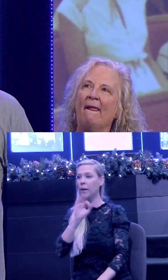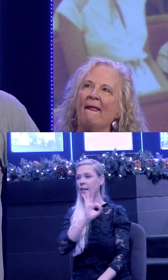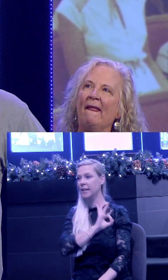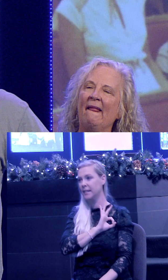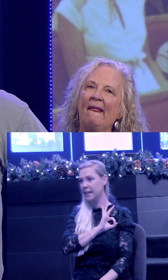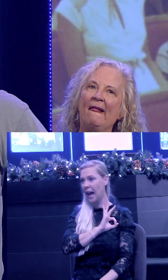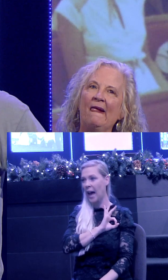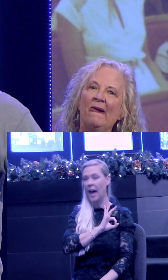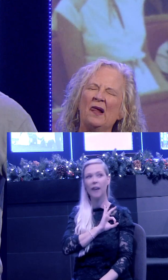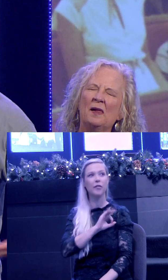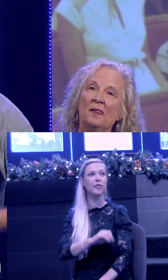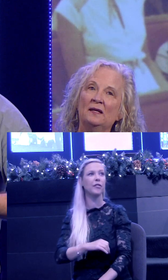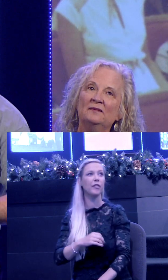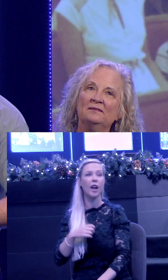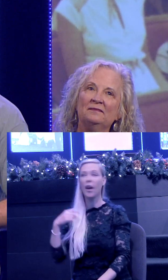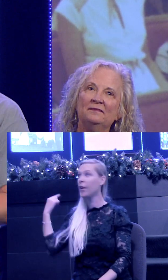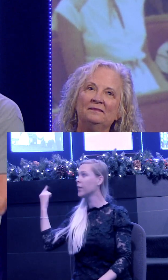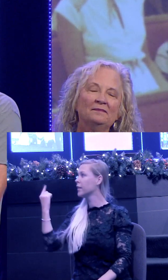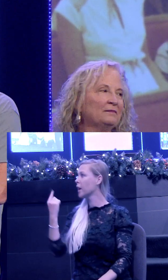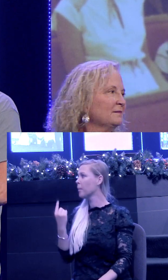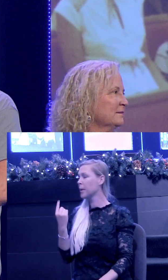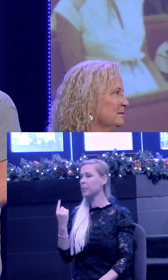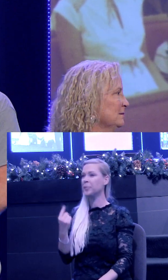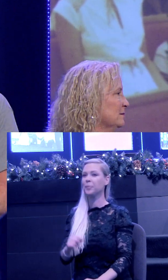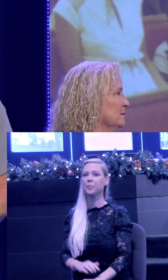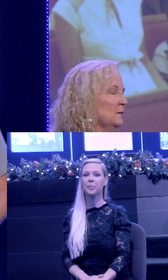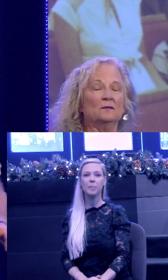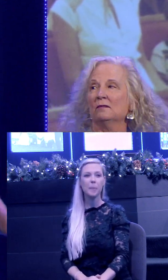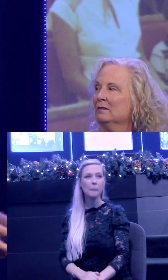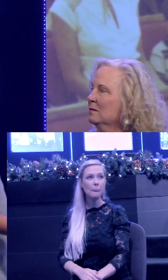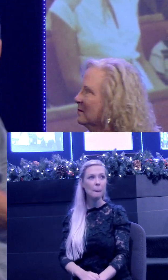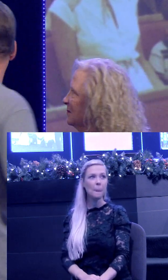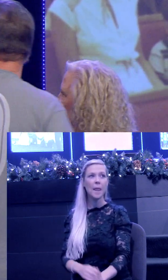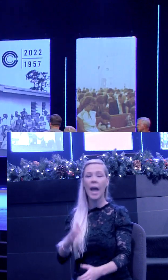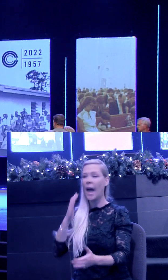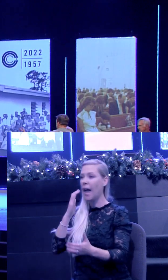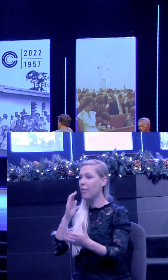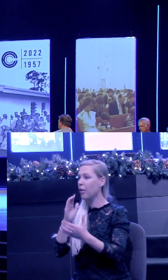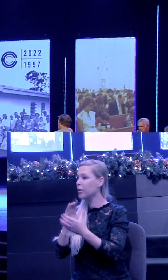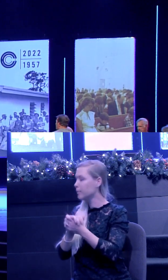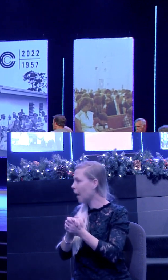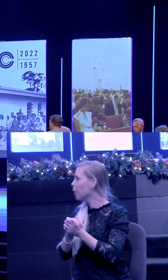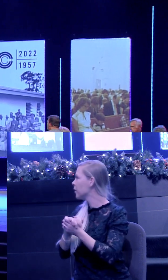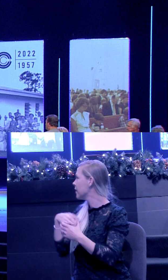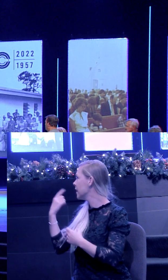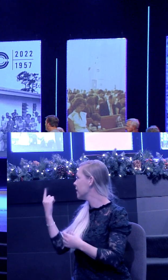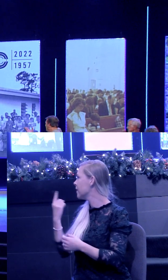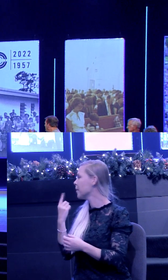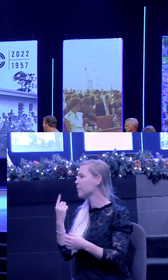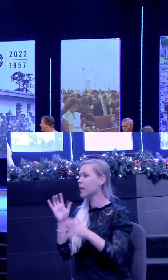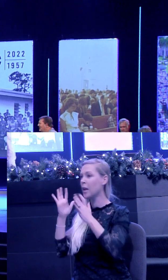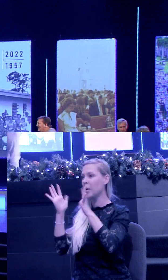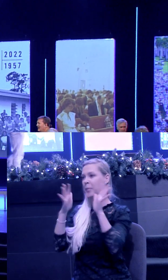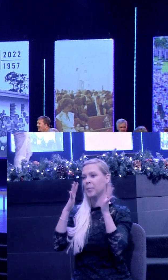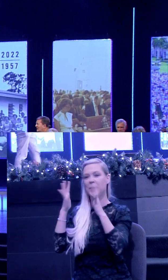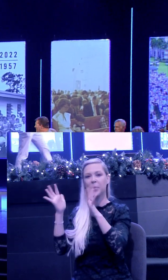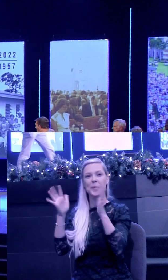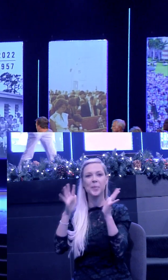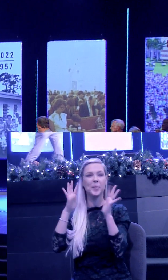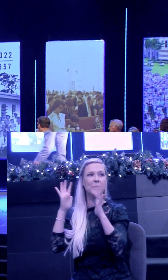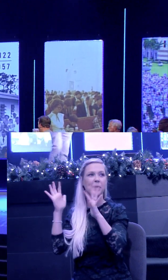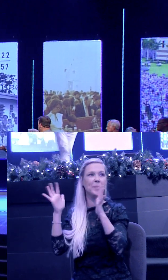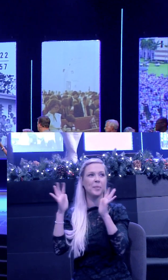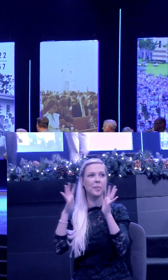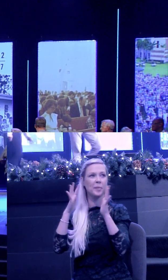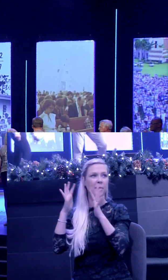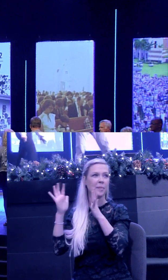and for those that are able to make it for the service and their spouses, you guys go ahead and come on out. I think you're coming this way. So come